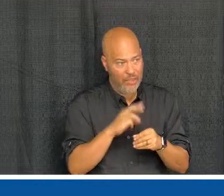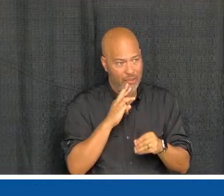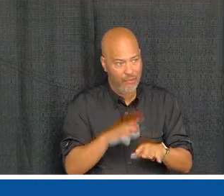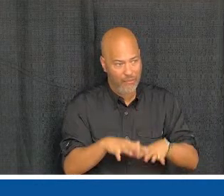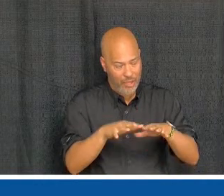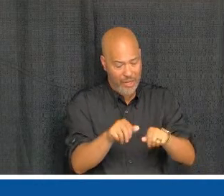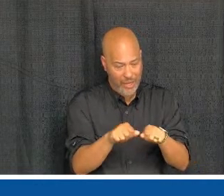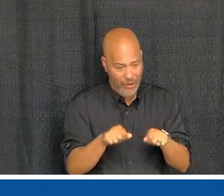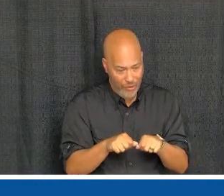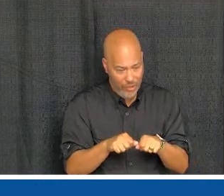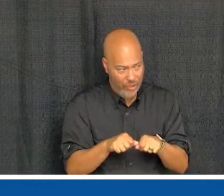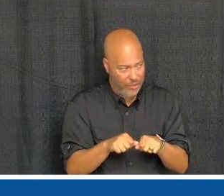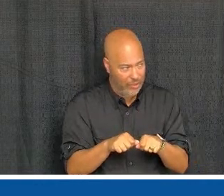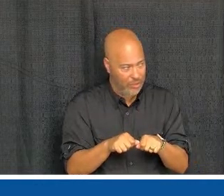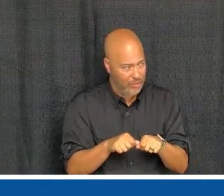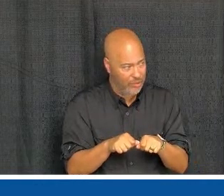floodplain,